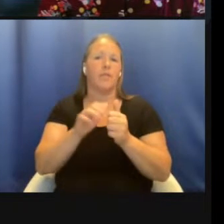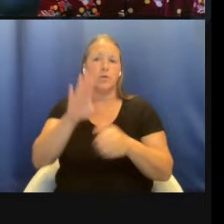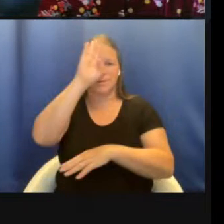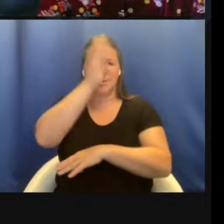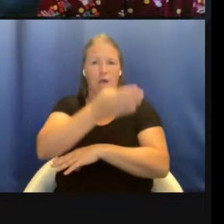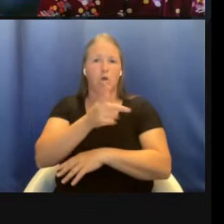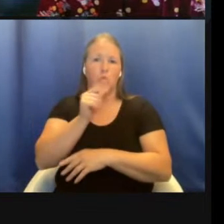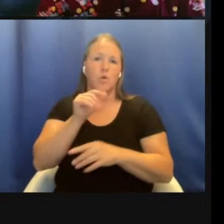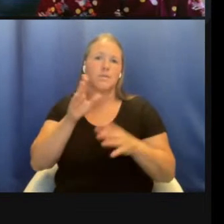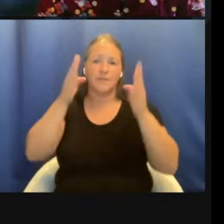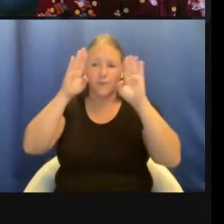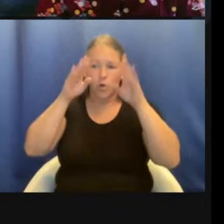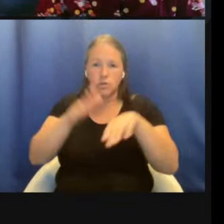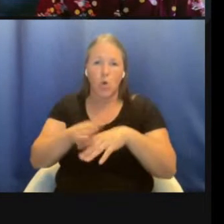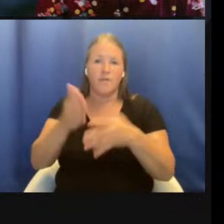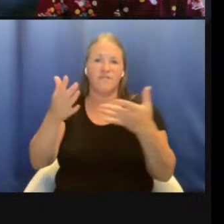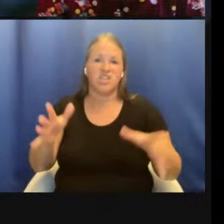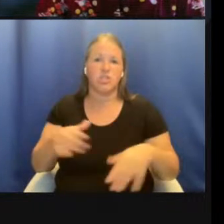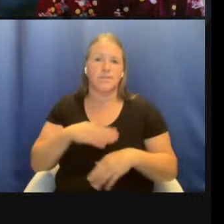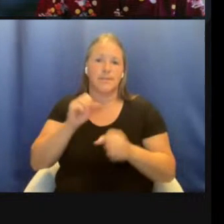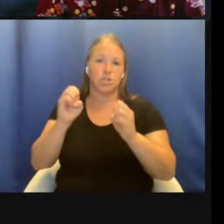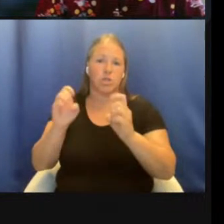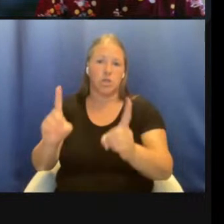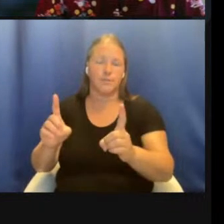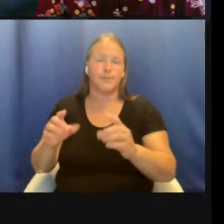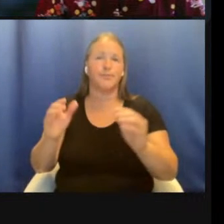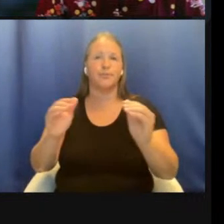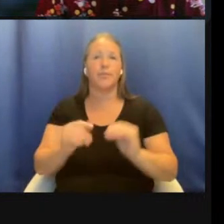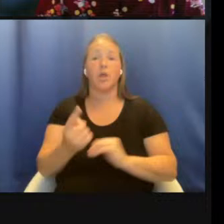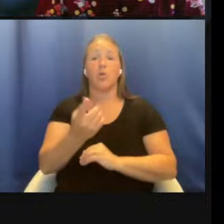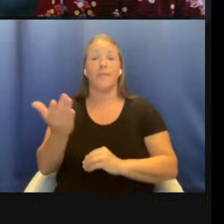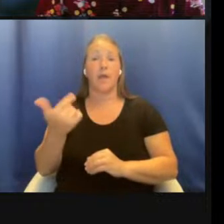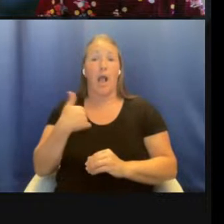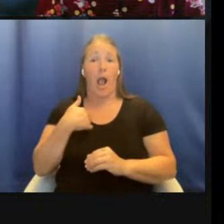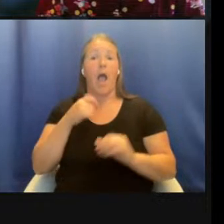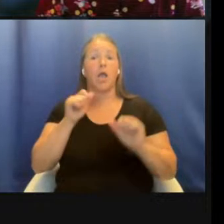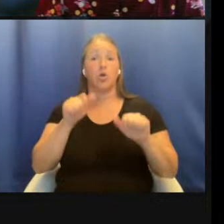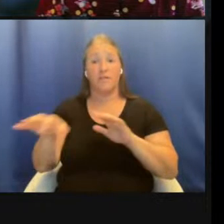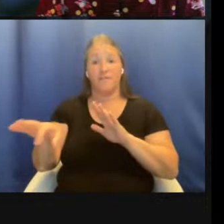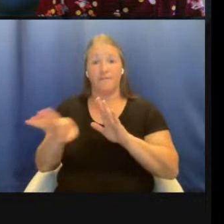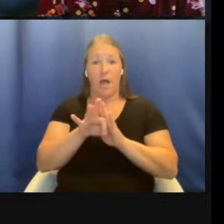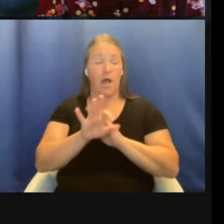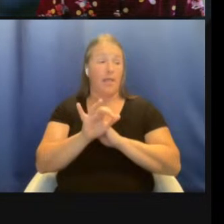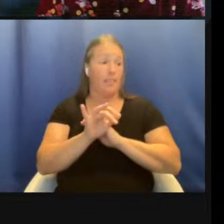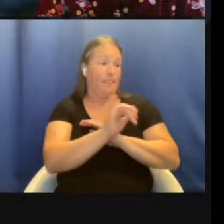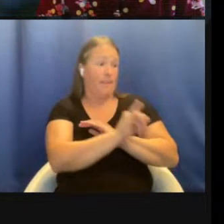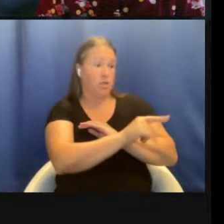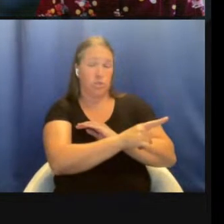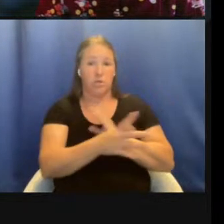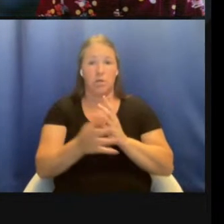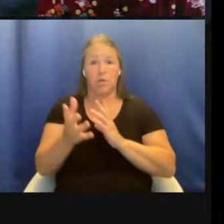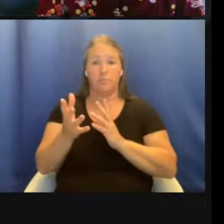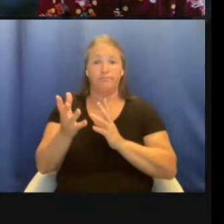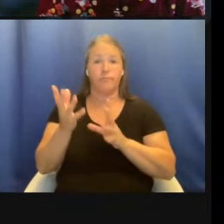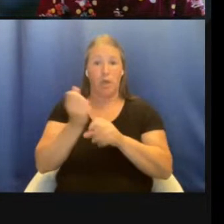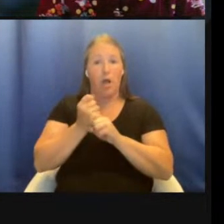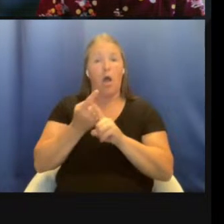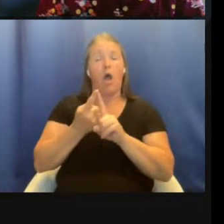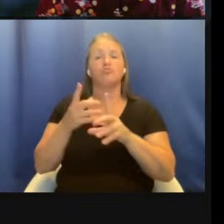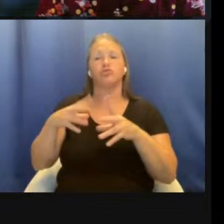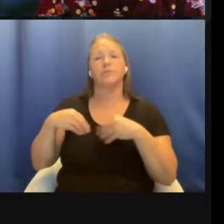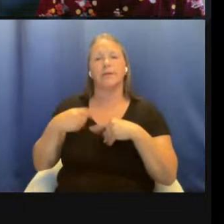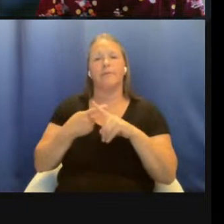her portraits in the only thing I was able to find that she had inherited from her sister, who she adored, who had died the